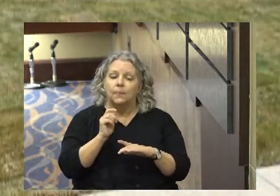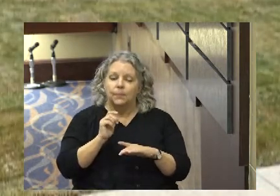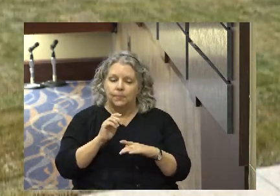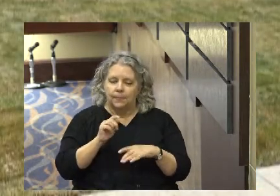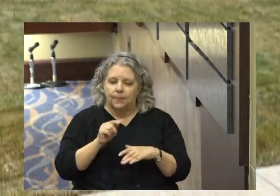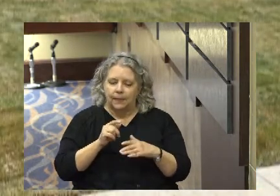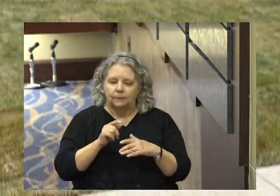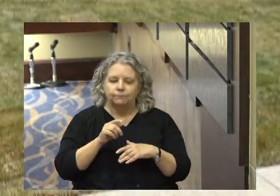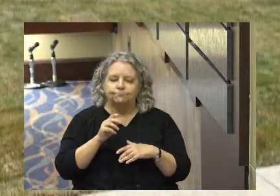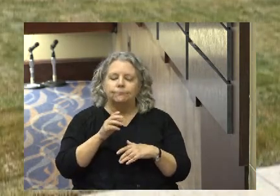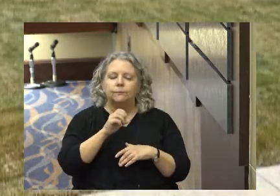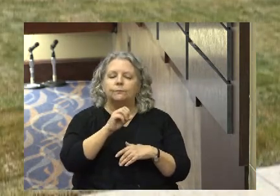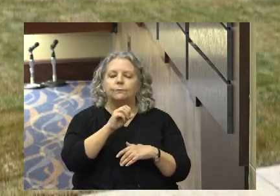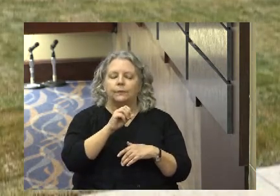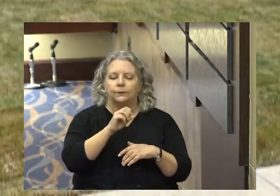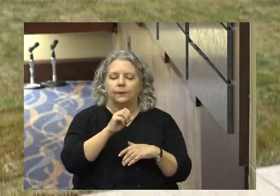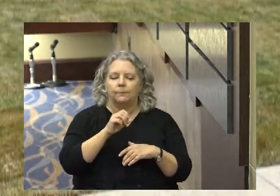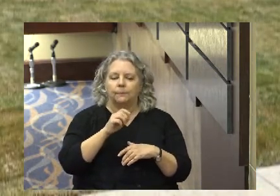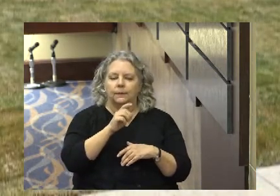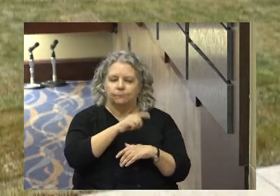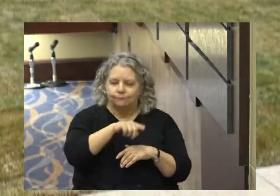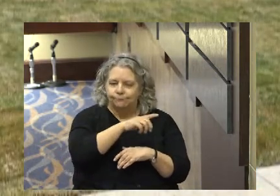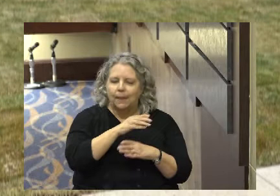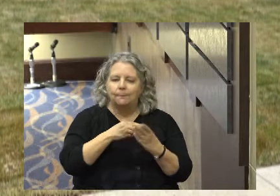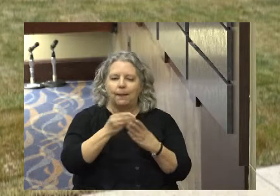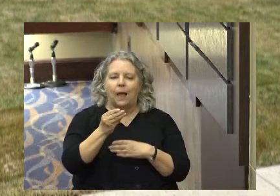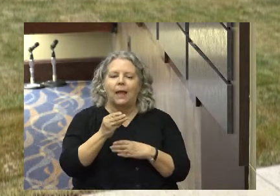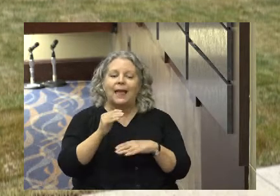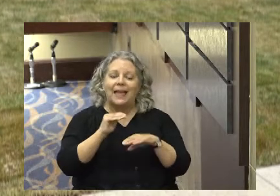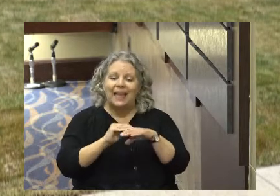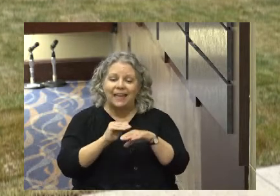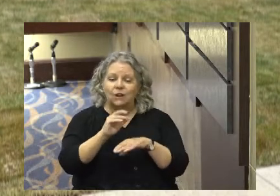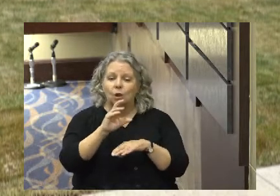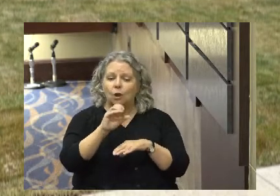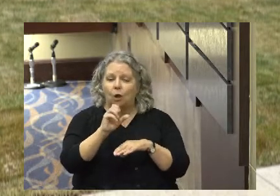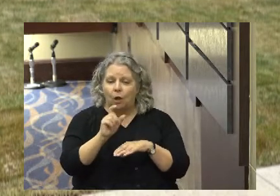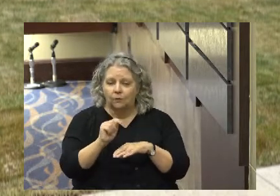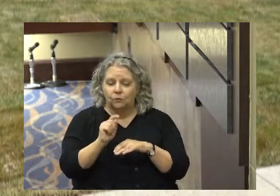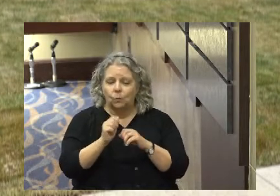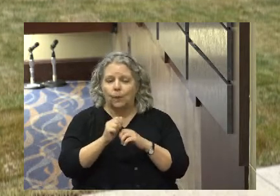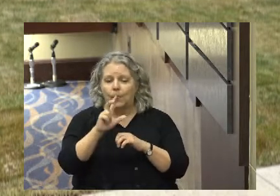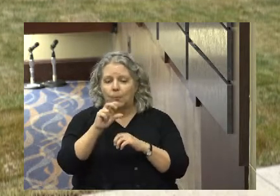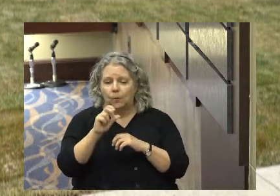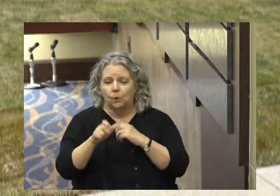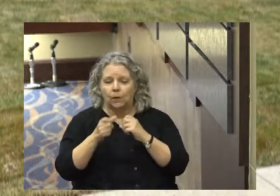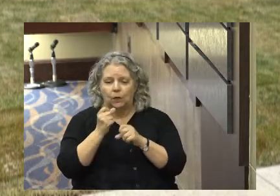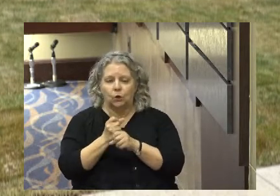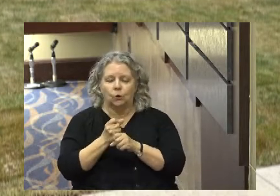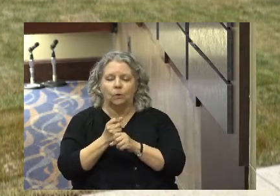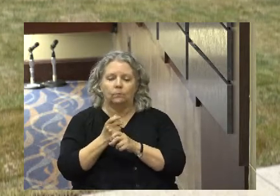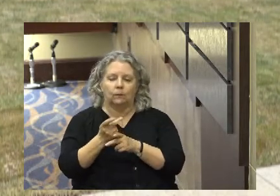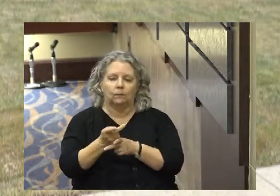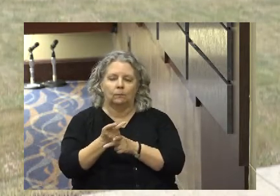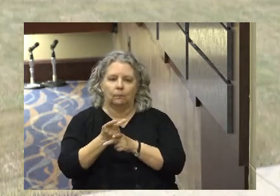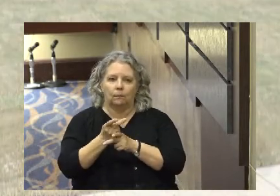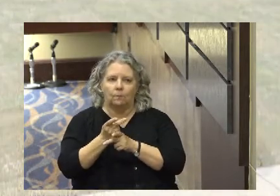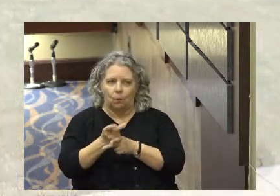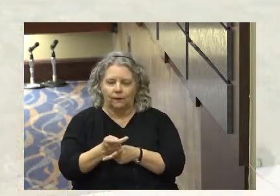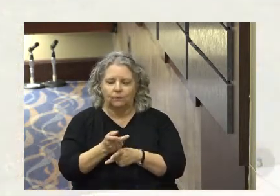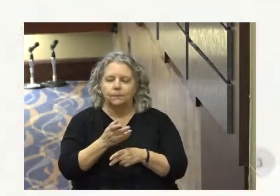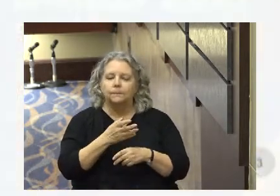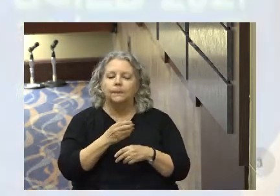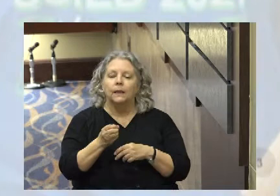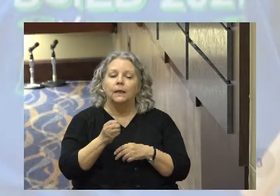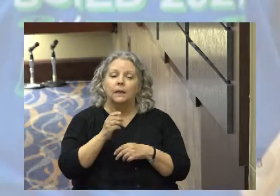through a zero-interest 30-year mortgage. Their house payments help build more homes in the community. Habitat is unique in